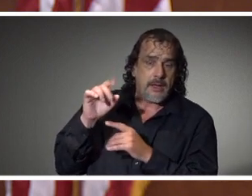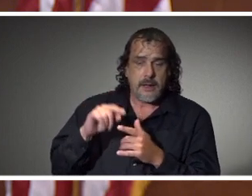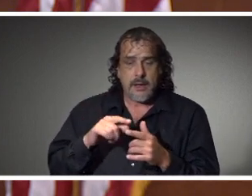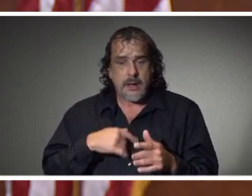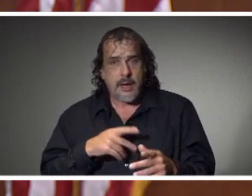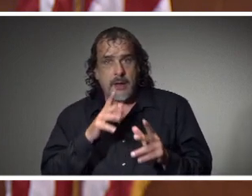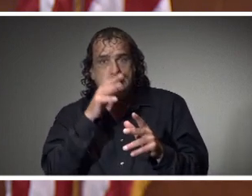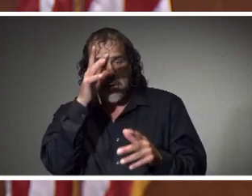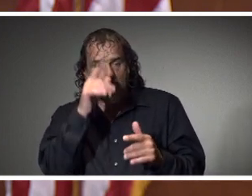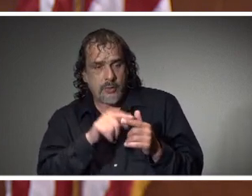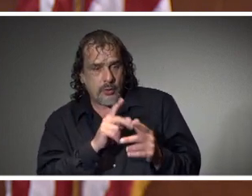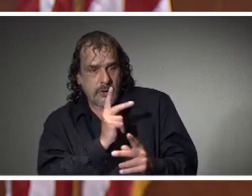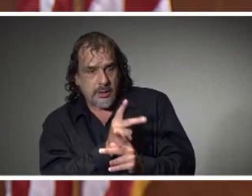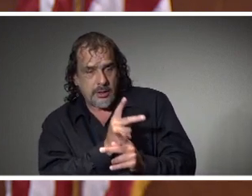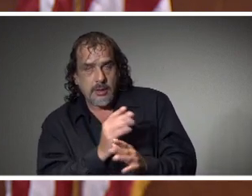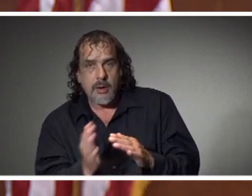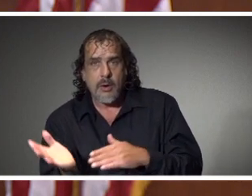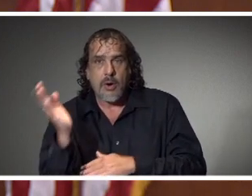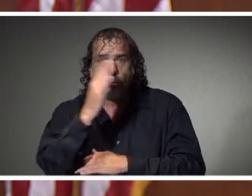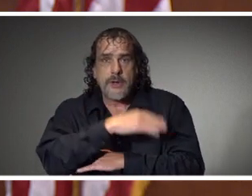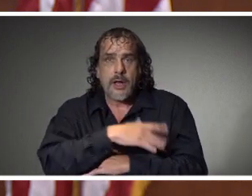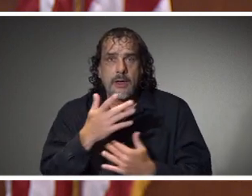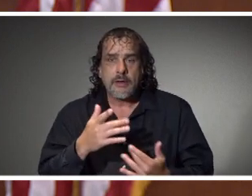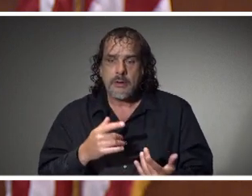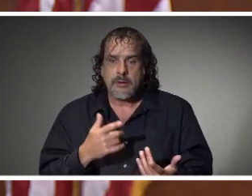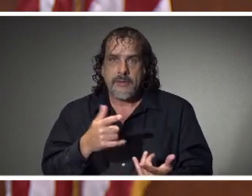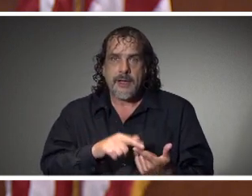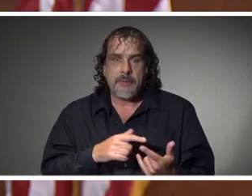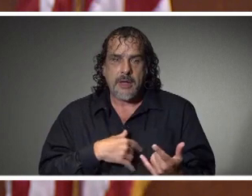watch them full time may never recover.